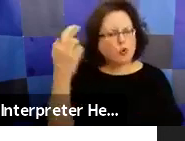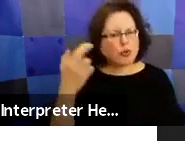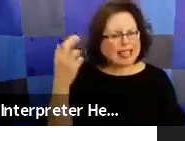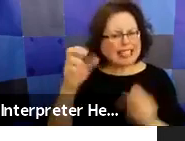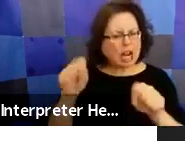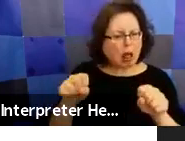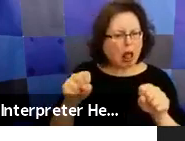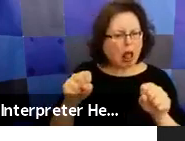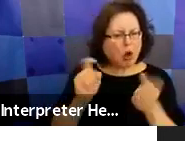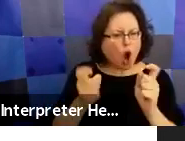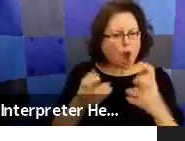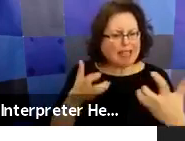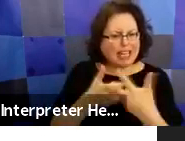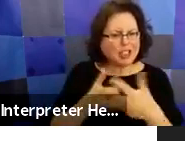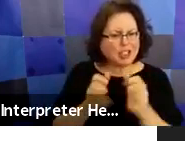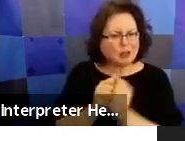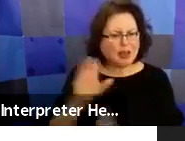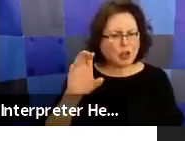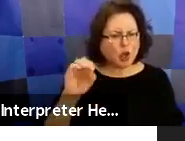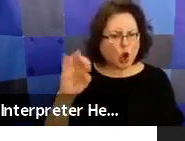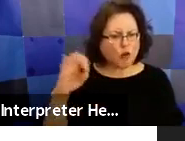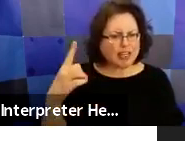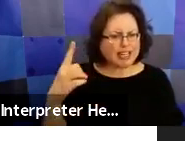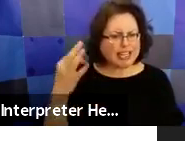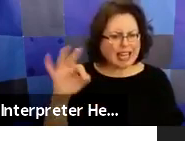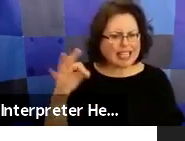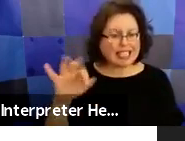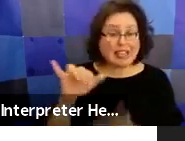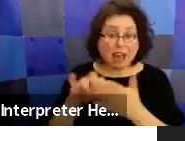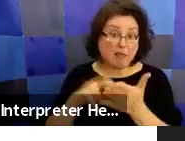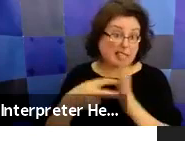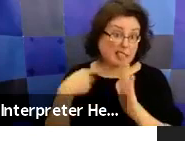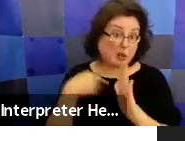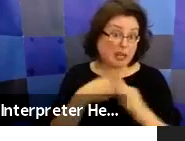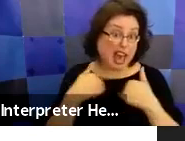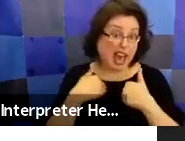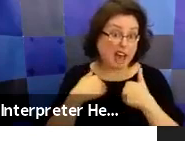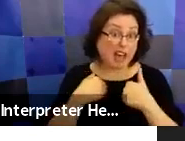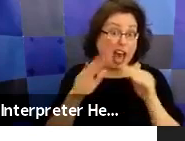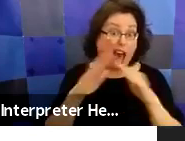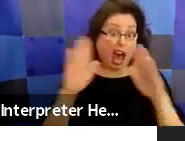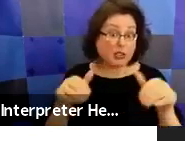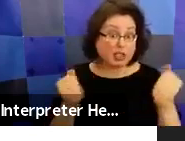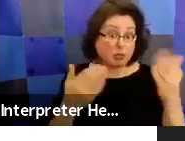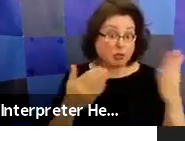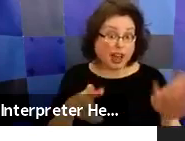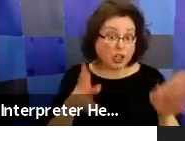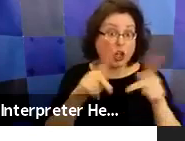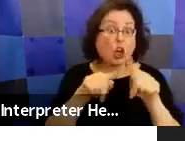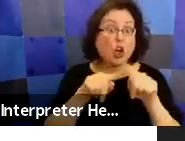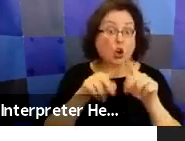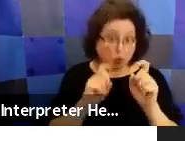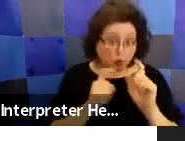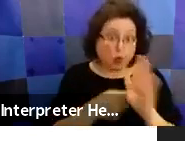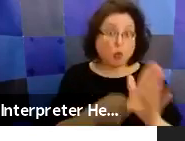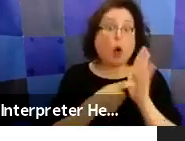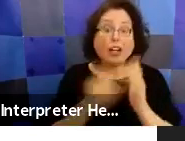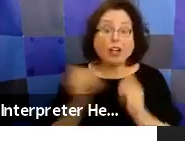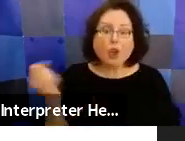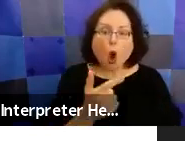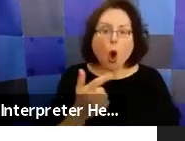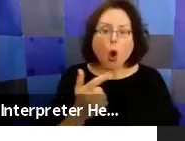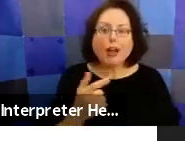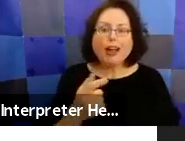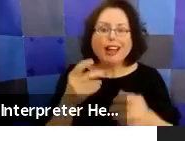we're seeing with COVID-19, for example, is we had a housing provider who required that all of the caregivers entering